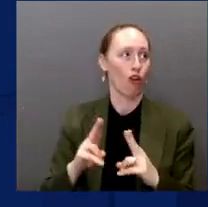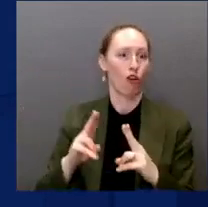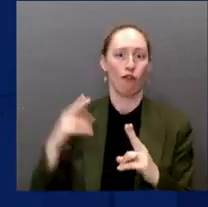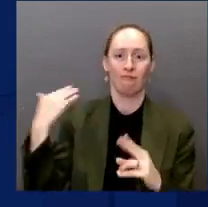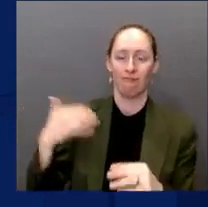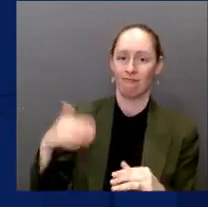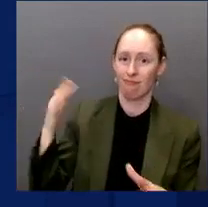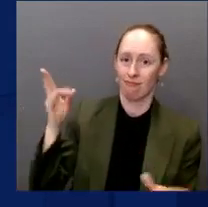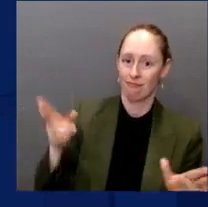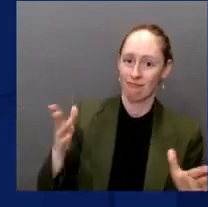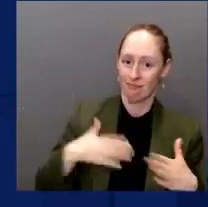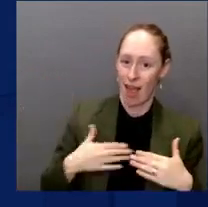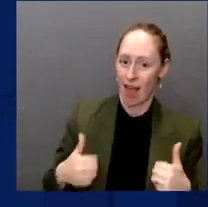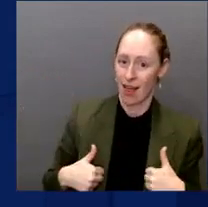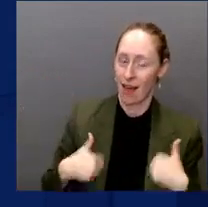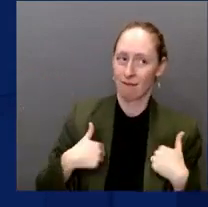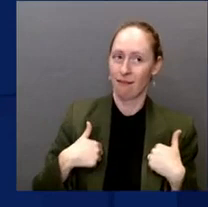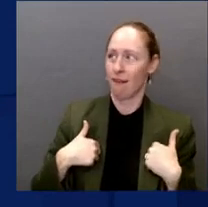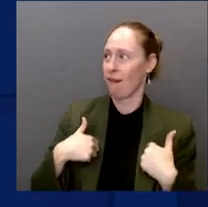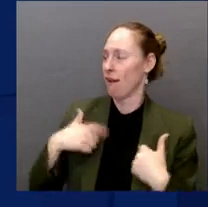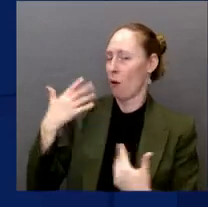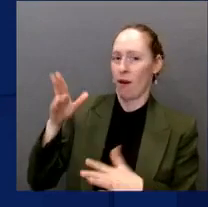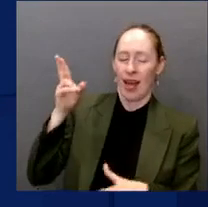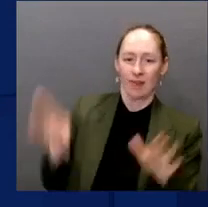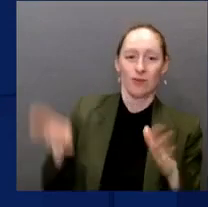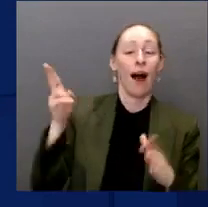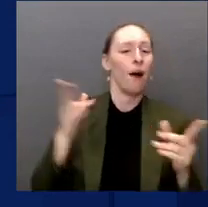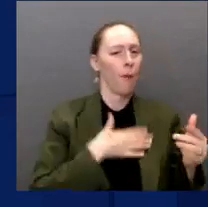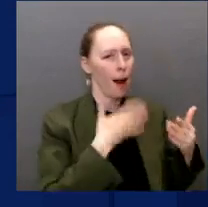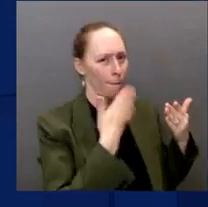child. David, I love you.